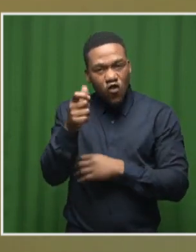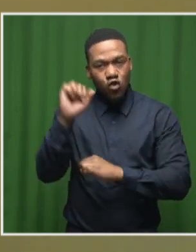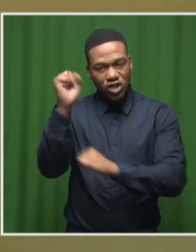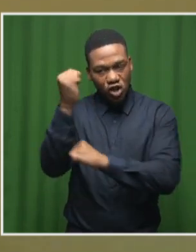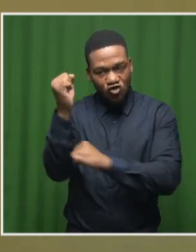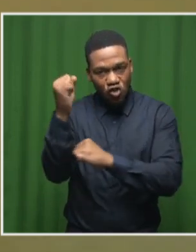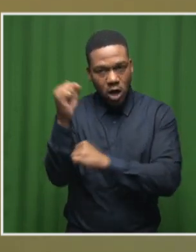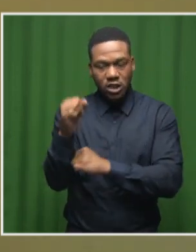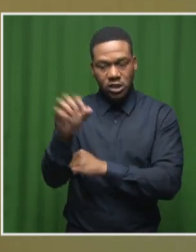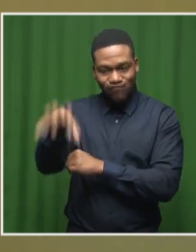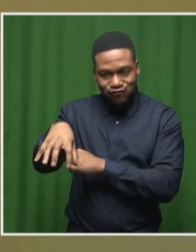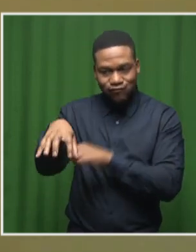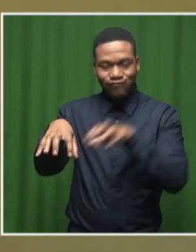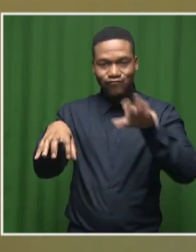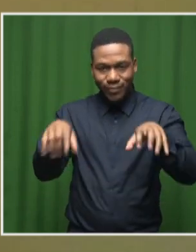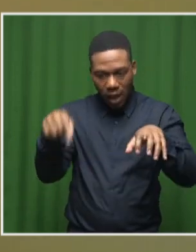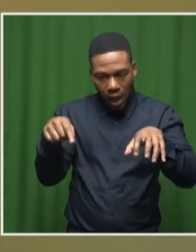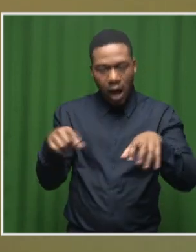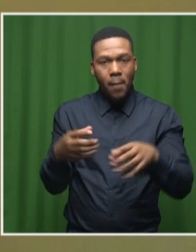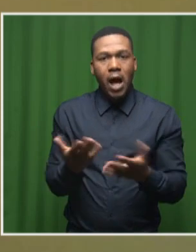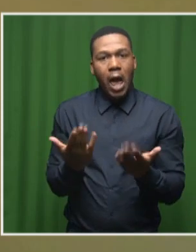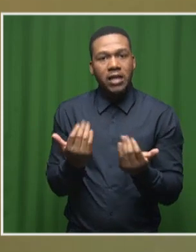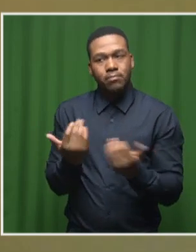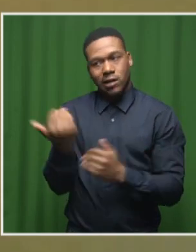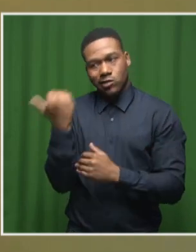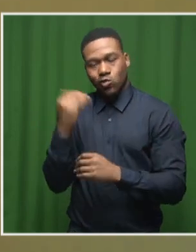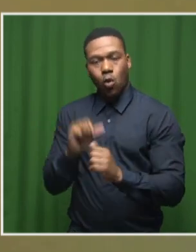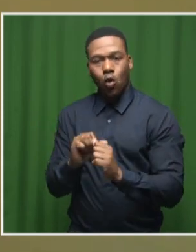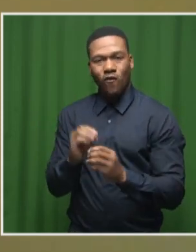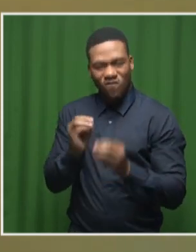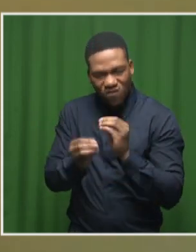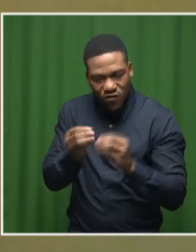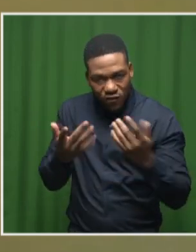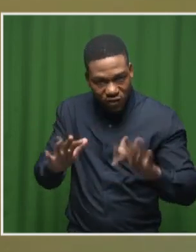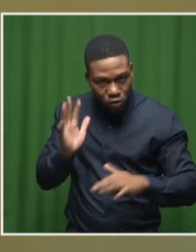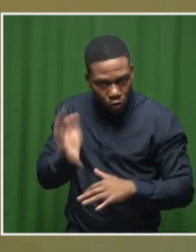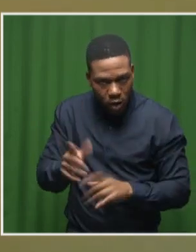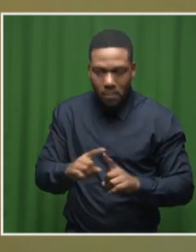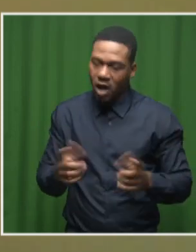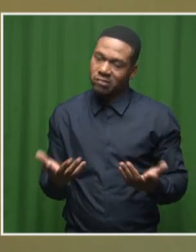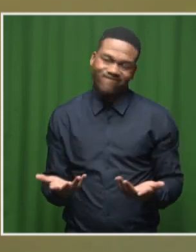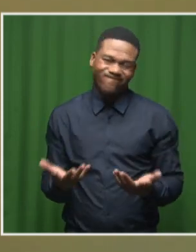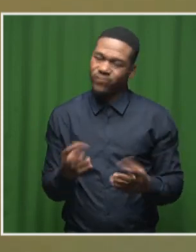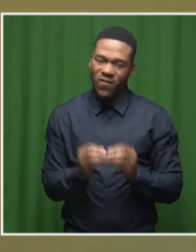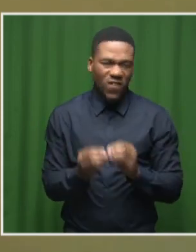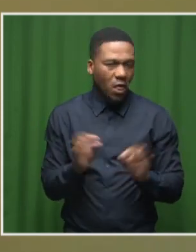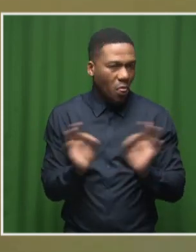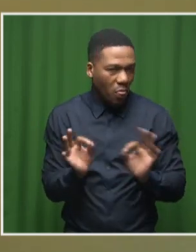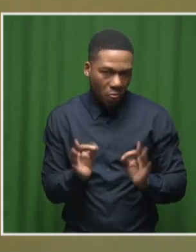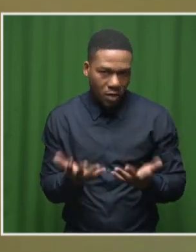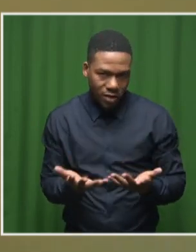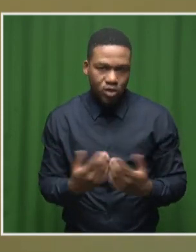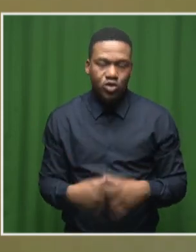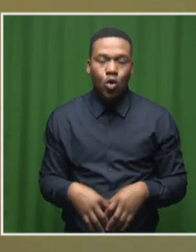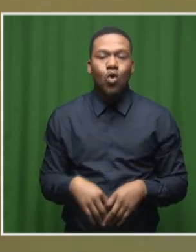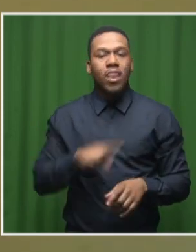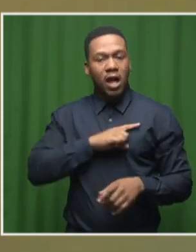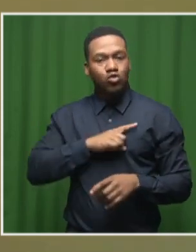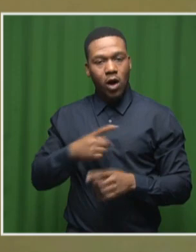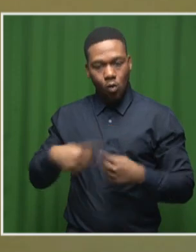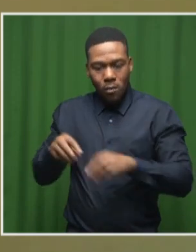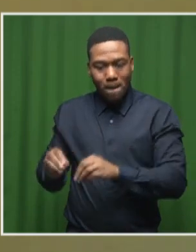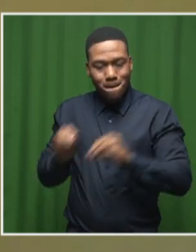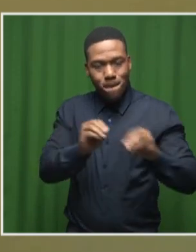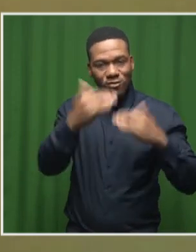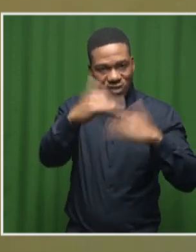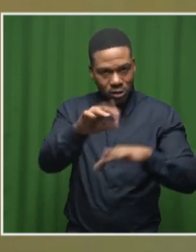they didn't come back. Hence, we then announced that we're going to stage 2. But later during the day today, we will announce after,